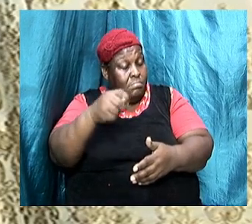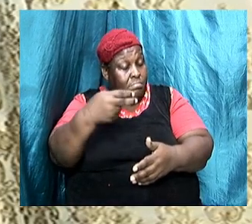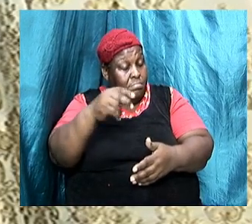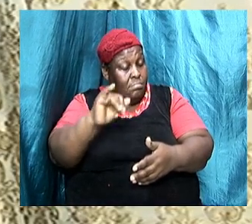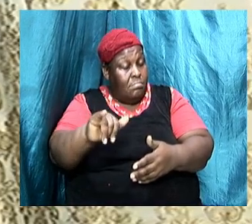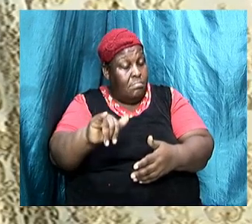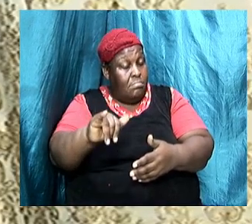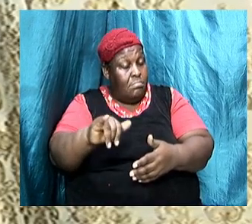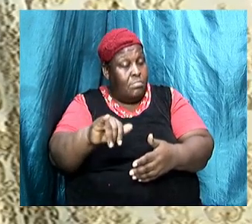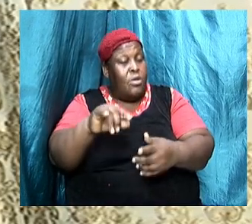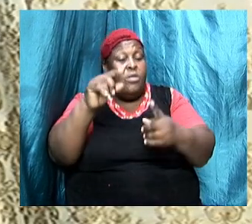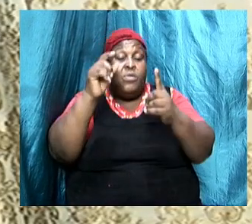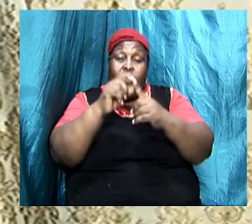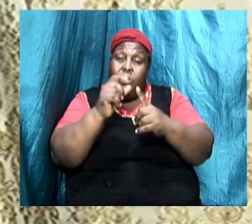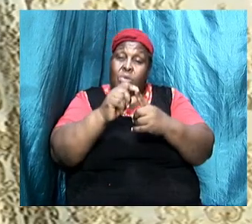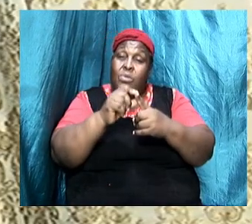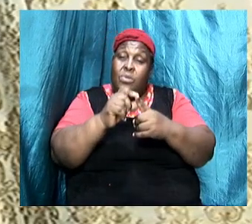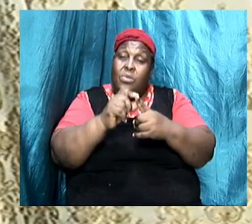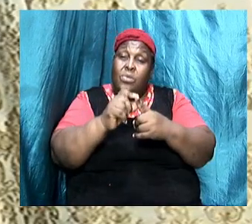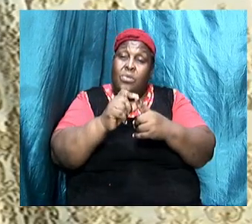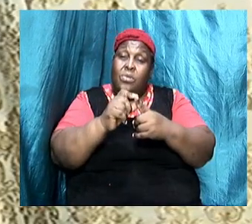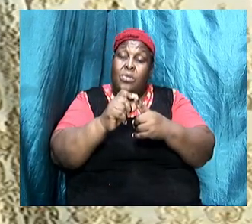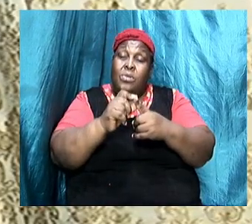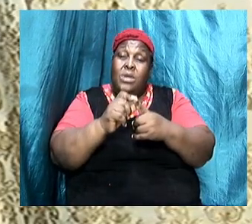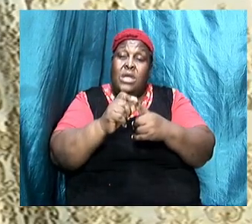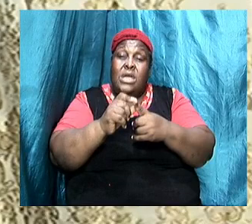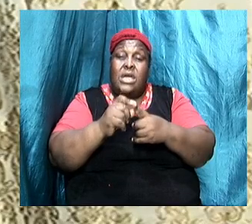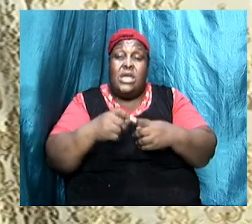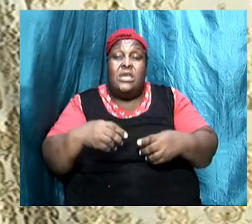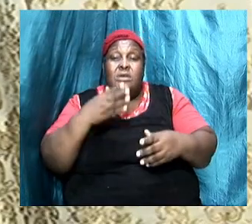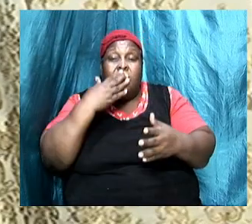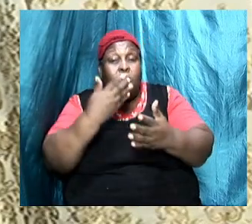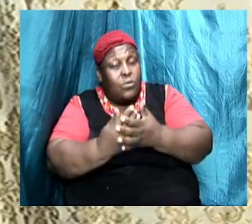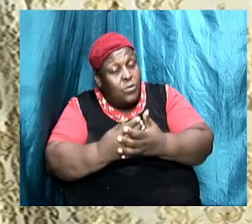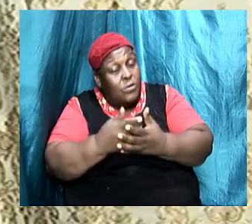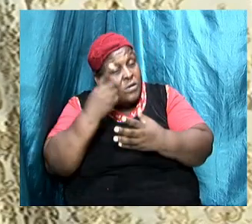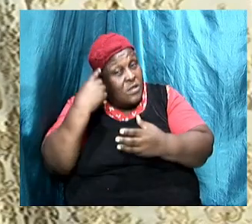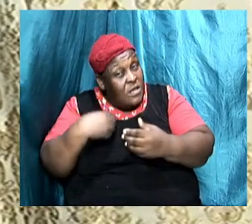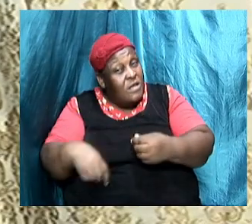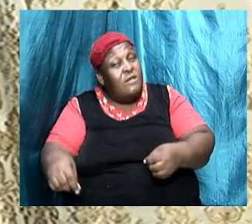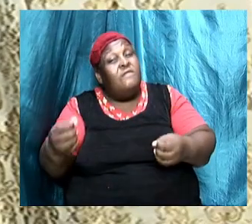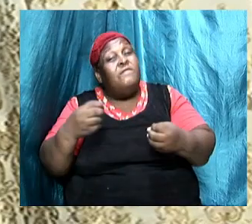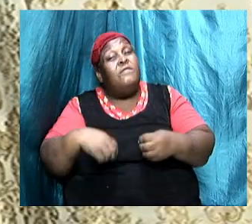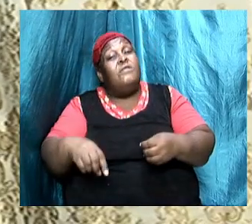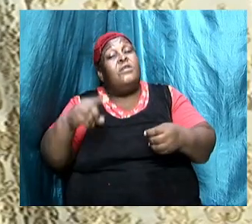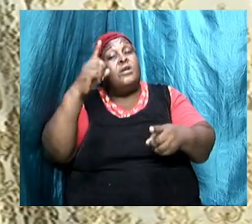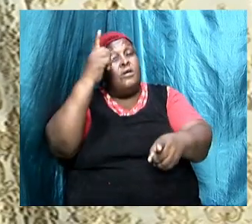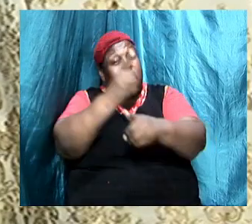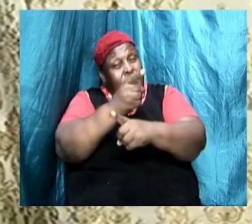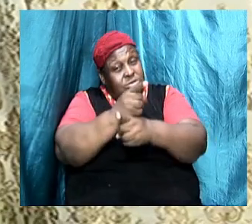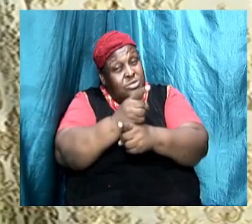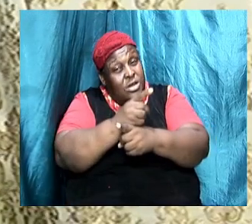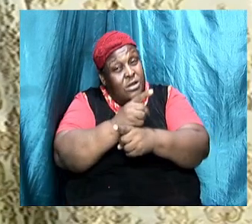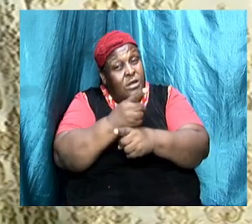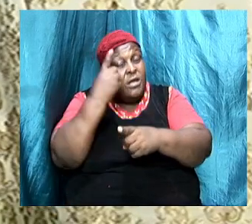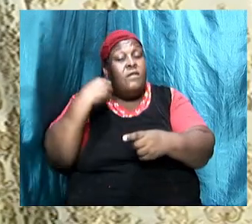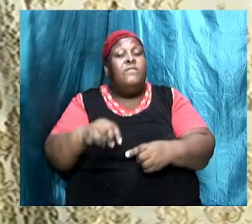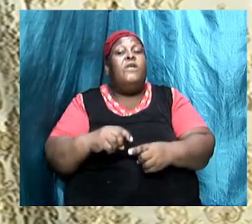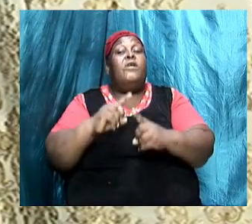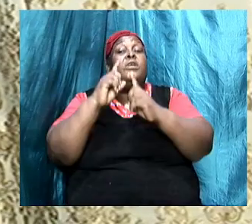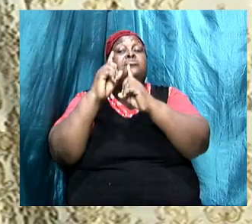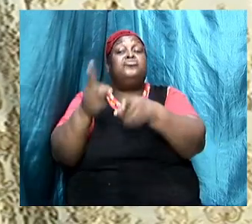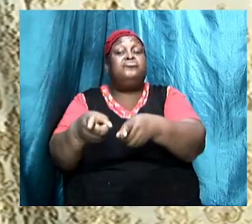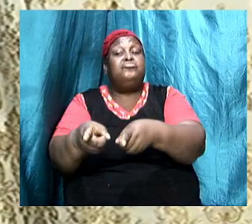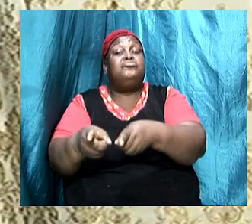The word is profitable for doctrine, for reproof, for correction, for instruction